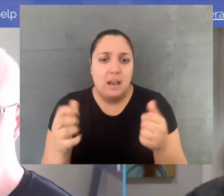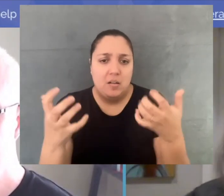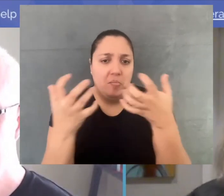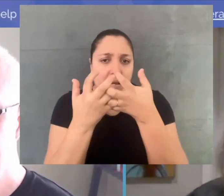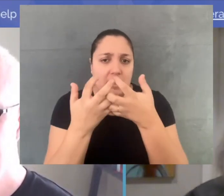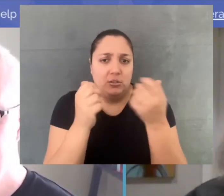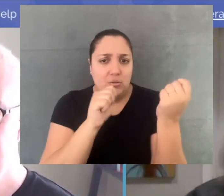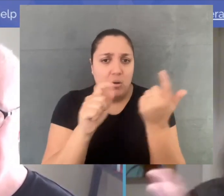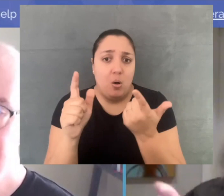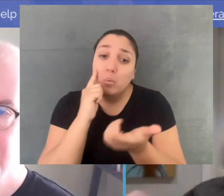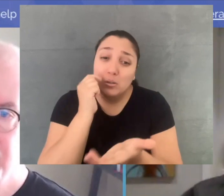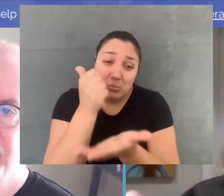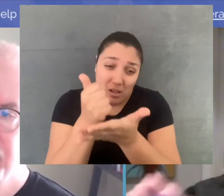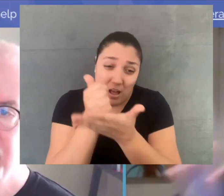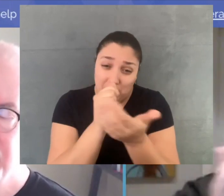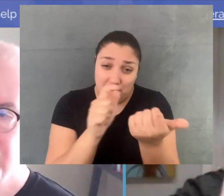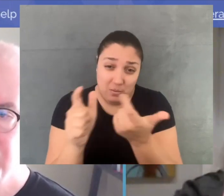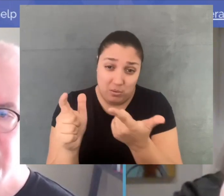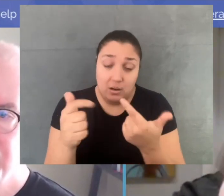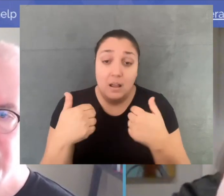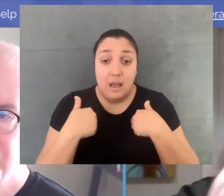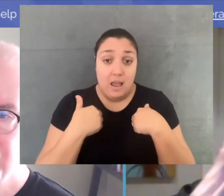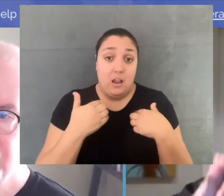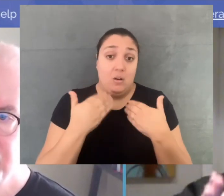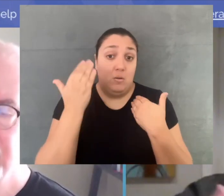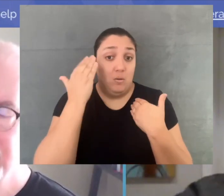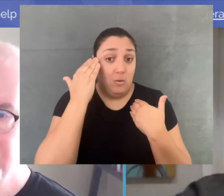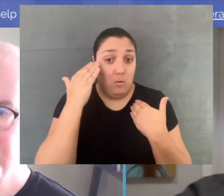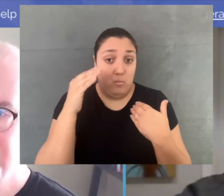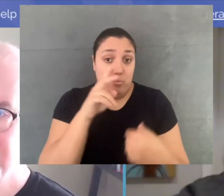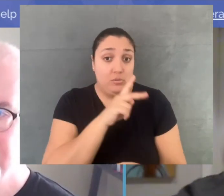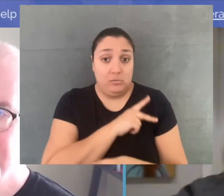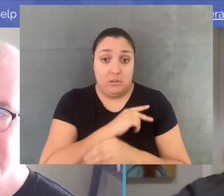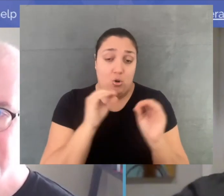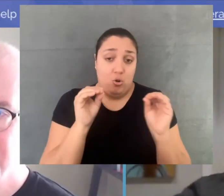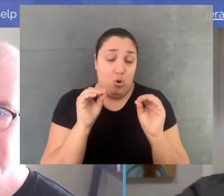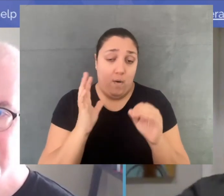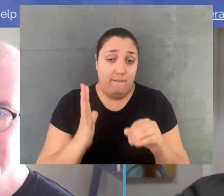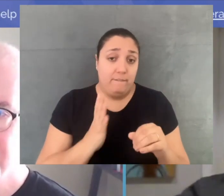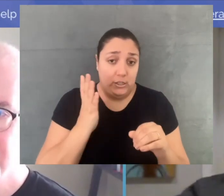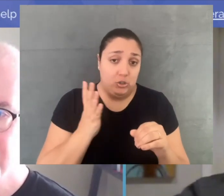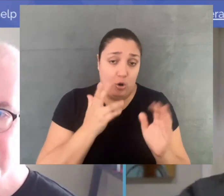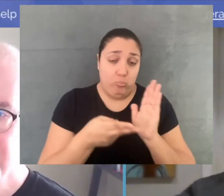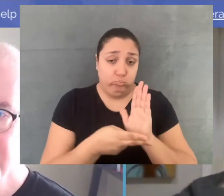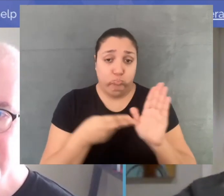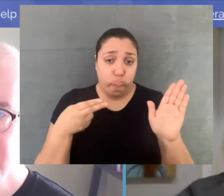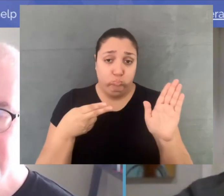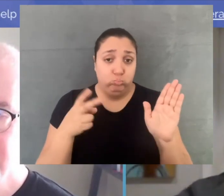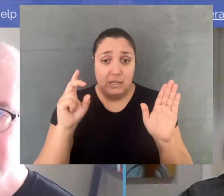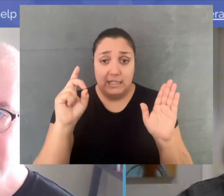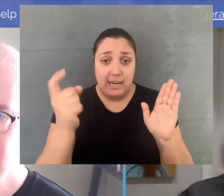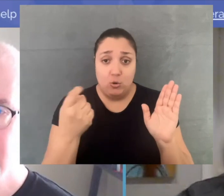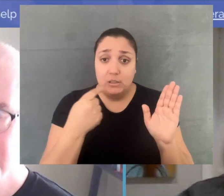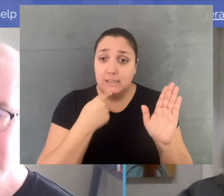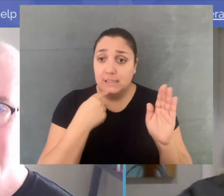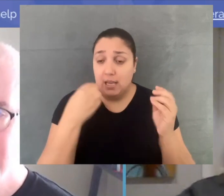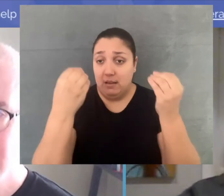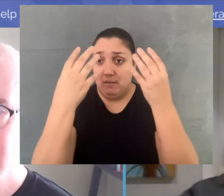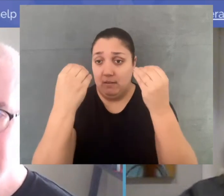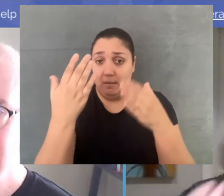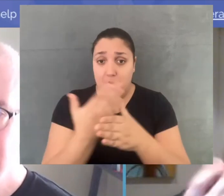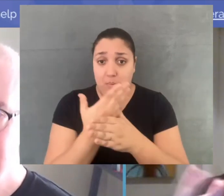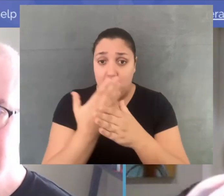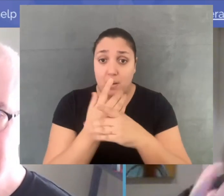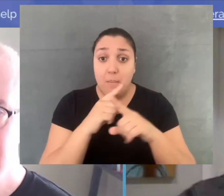into applying for everyone, because it's actually helpful for everyone. I personally do not have any official diagnosis that